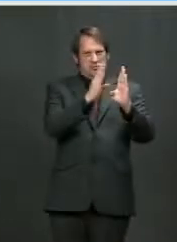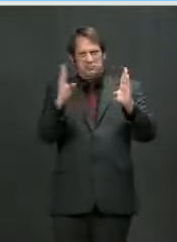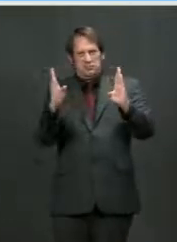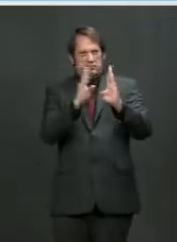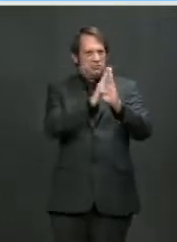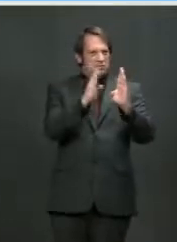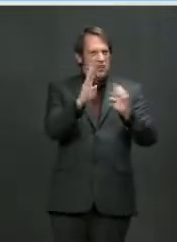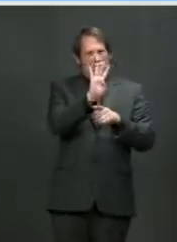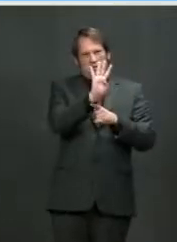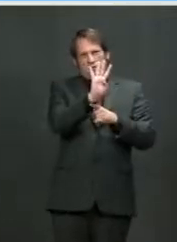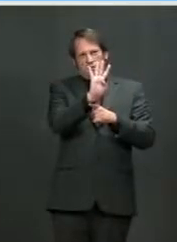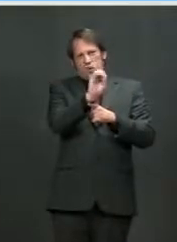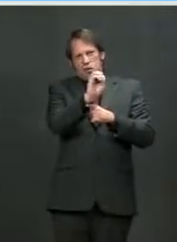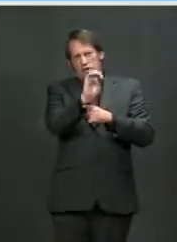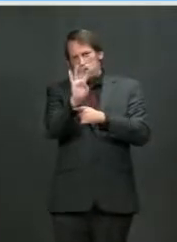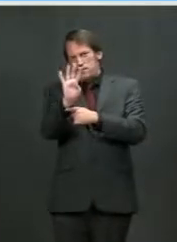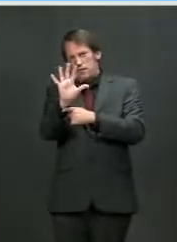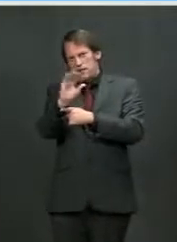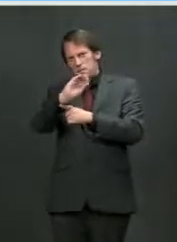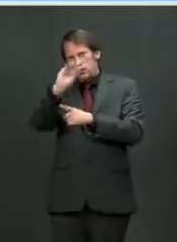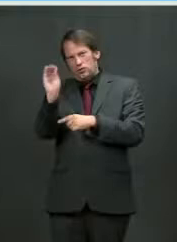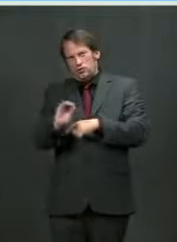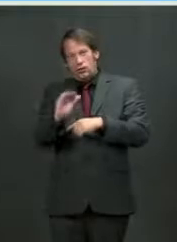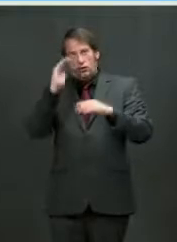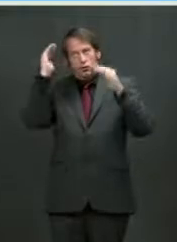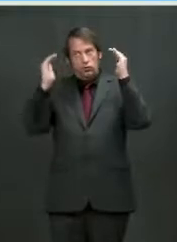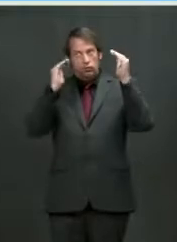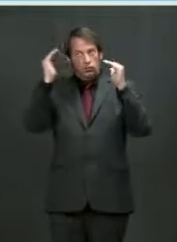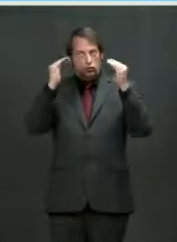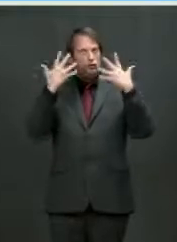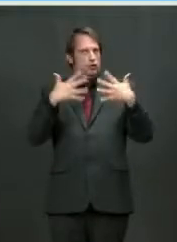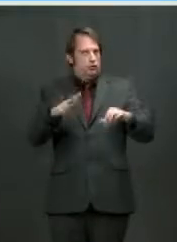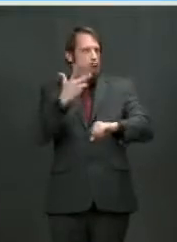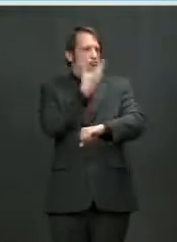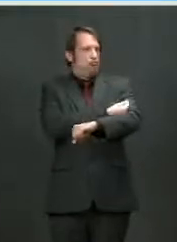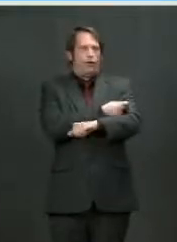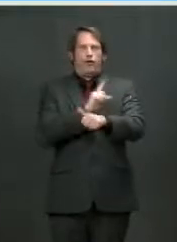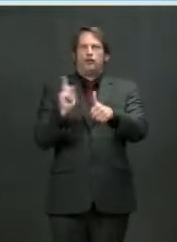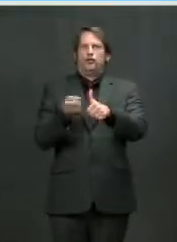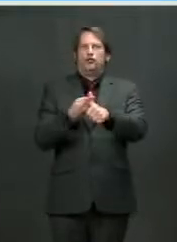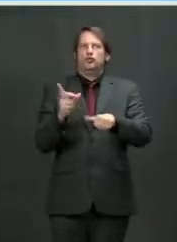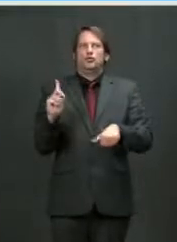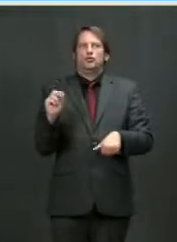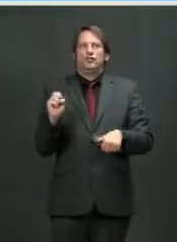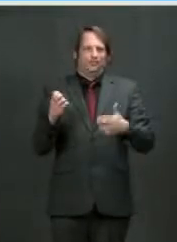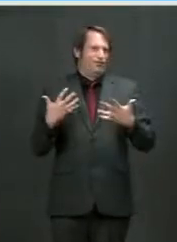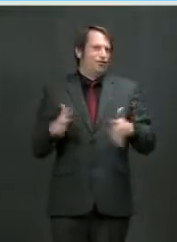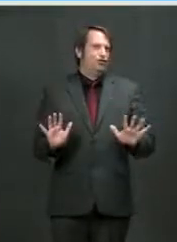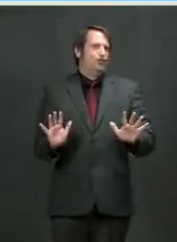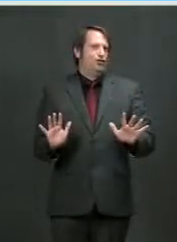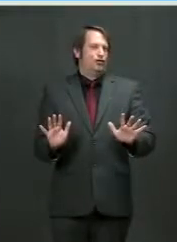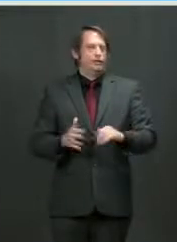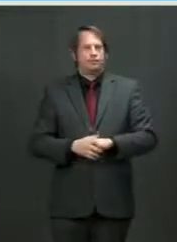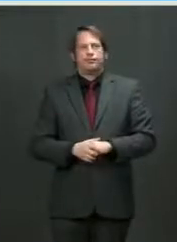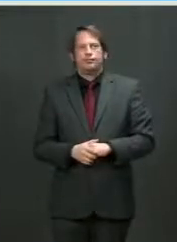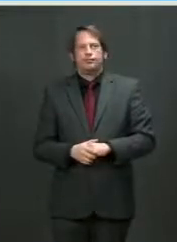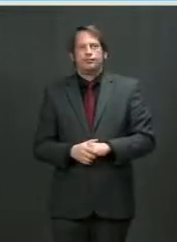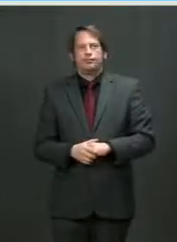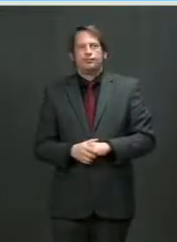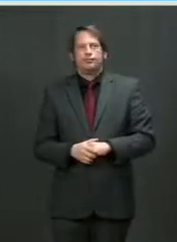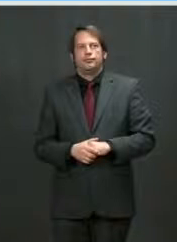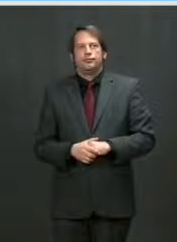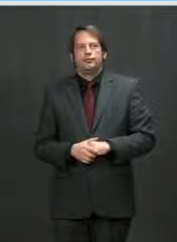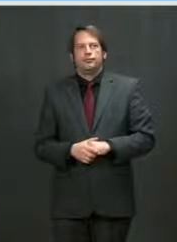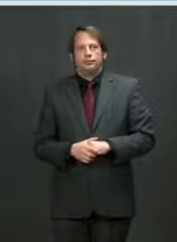of adults in the U.S. that have had their first vaccine, which means sometime likely this month, over the next couple of weeks, we're going to get to about